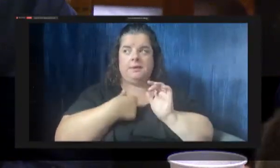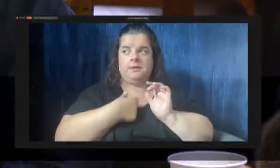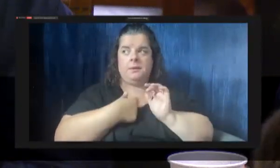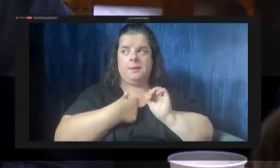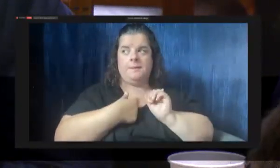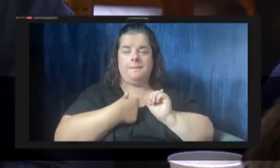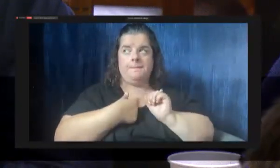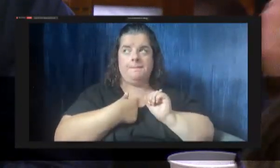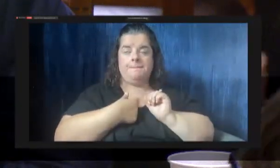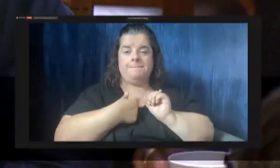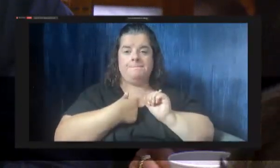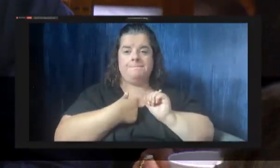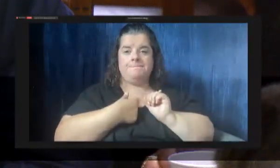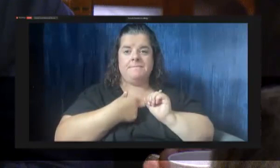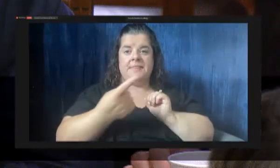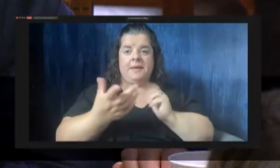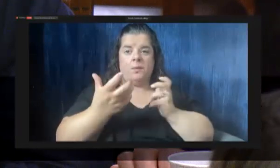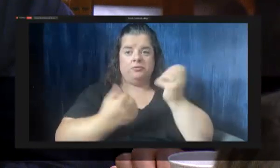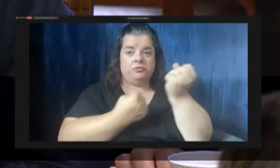is in favor of this. I just feel that it's,